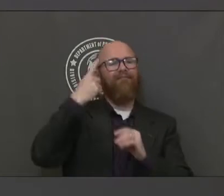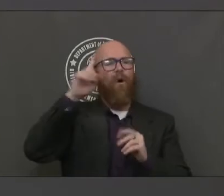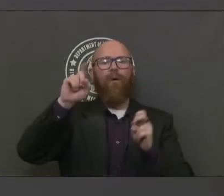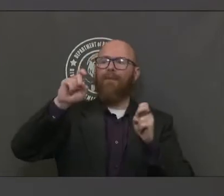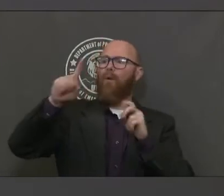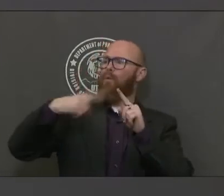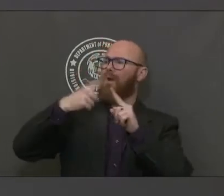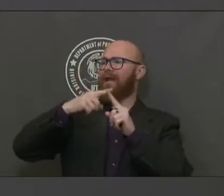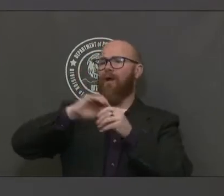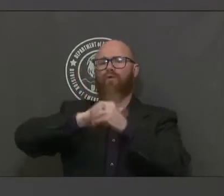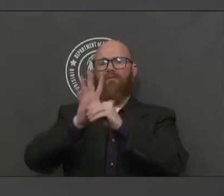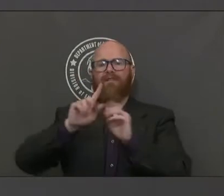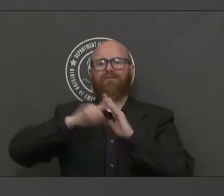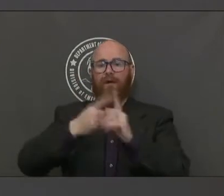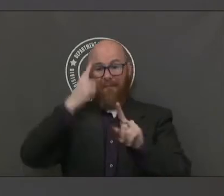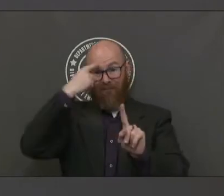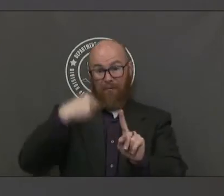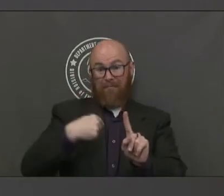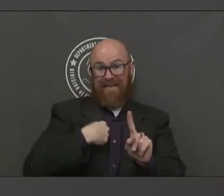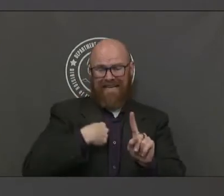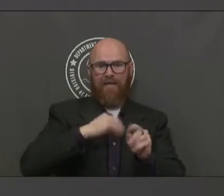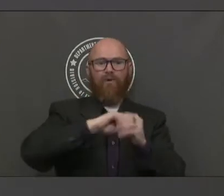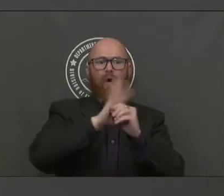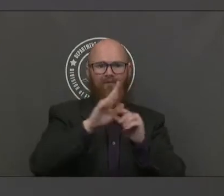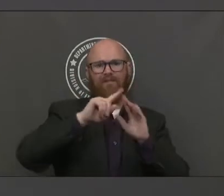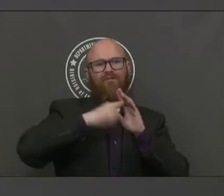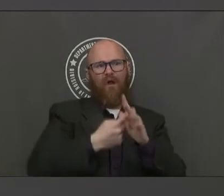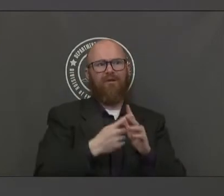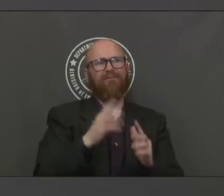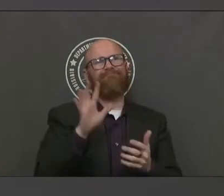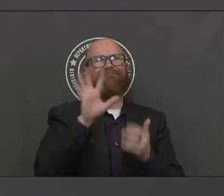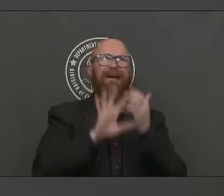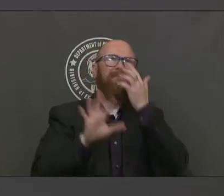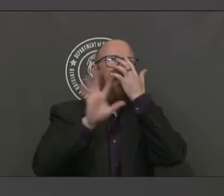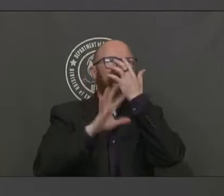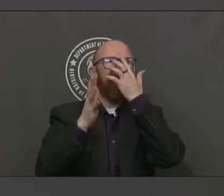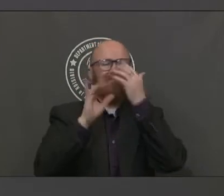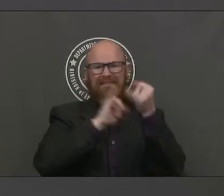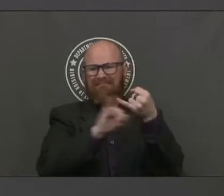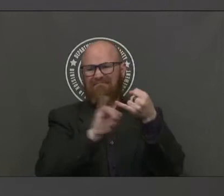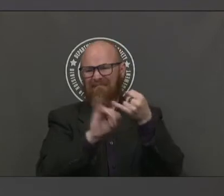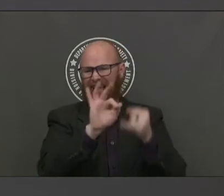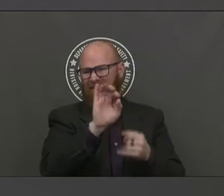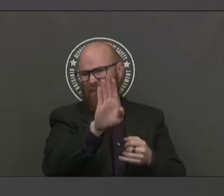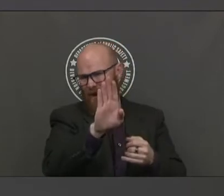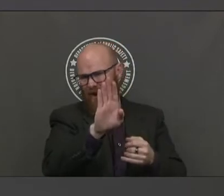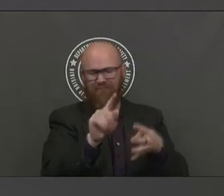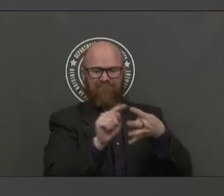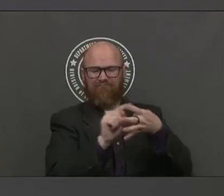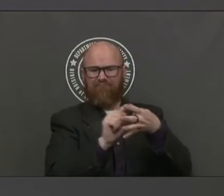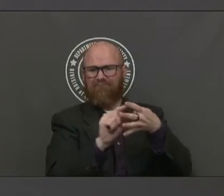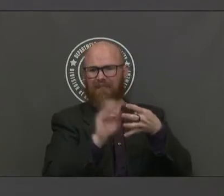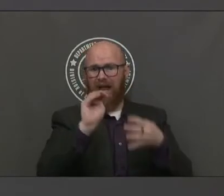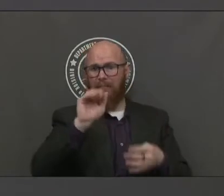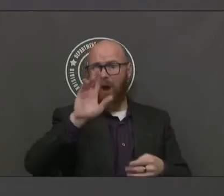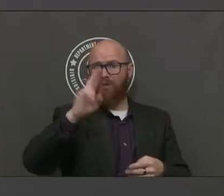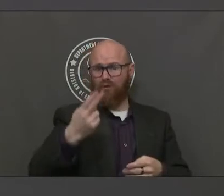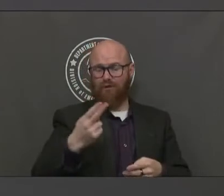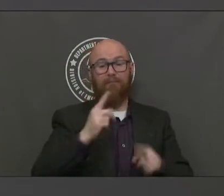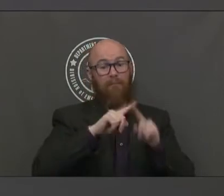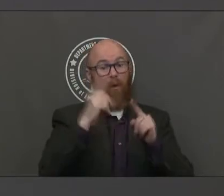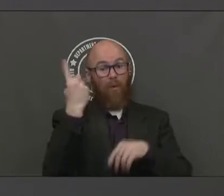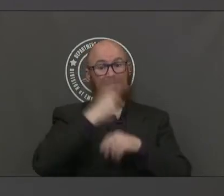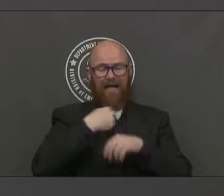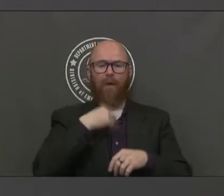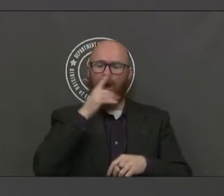started. For me, I mean, it started the end of February, beginning of March. But the day that we'll